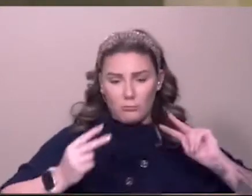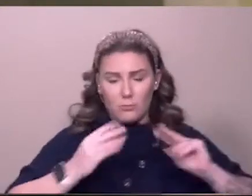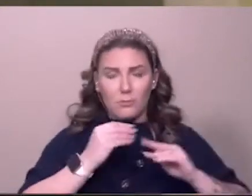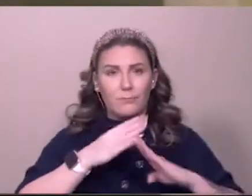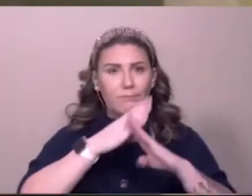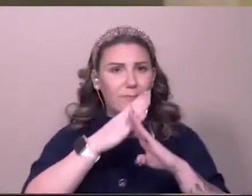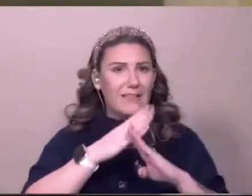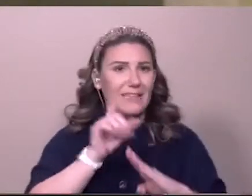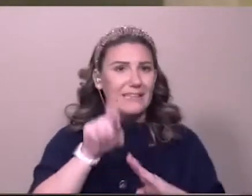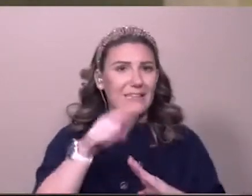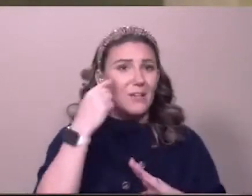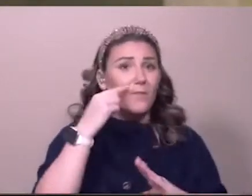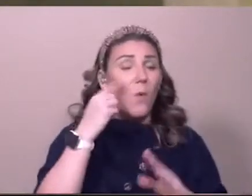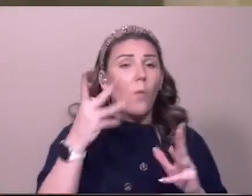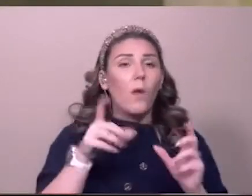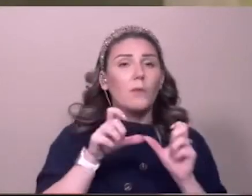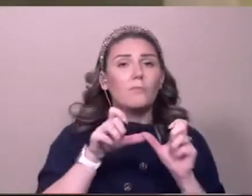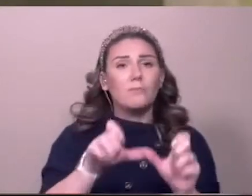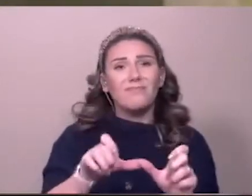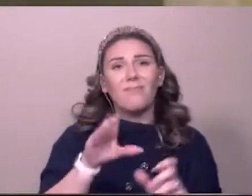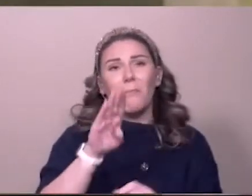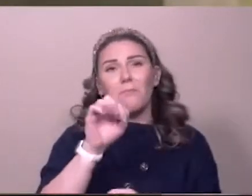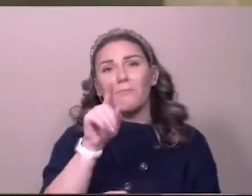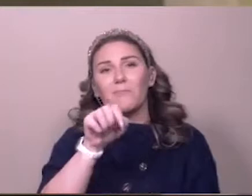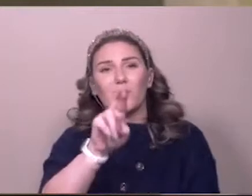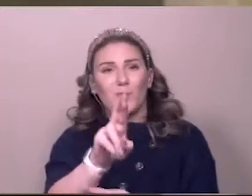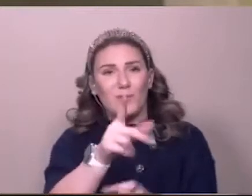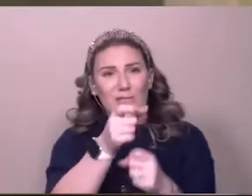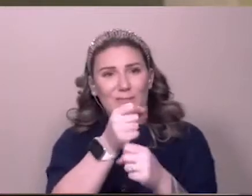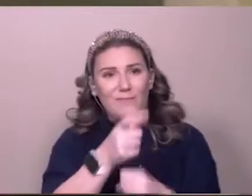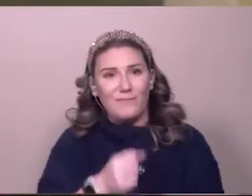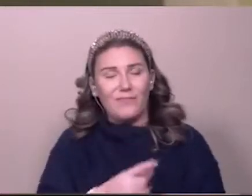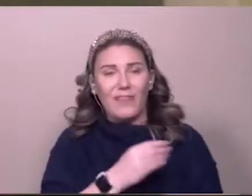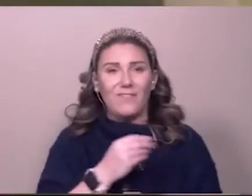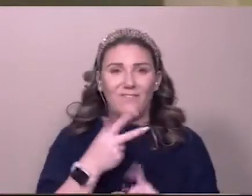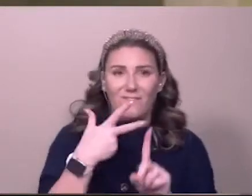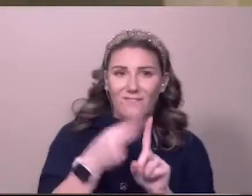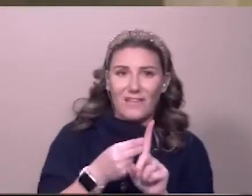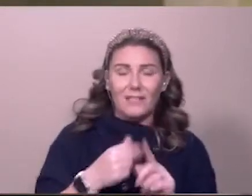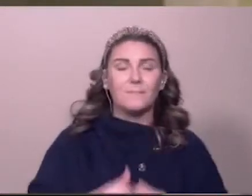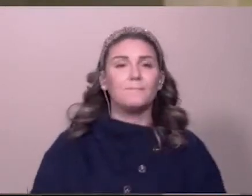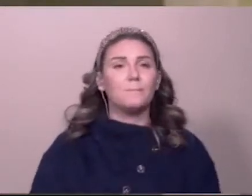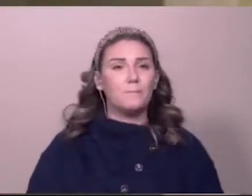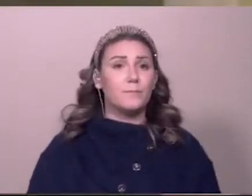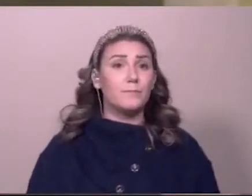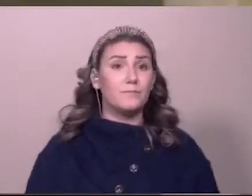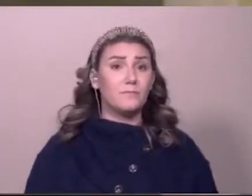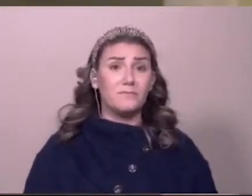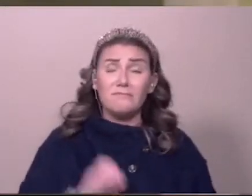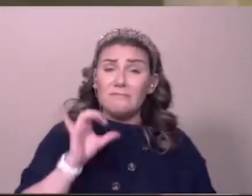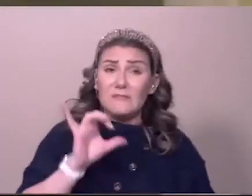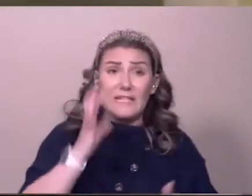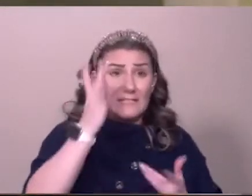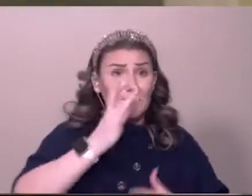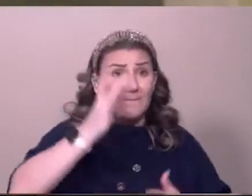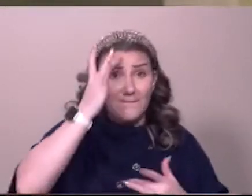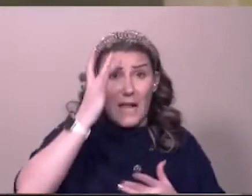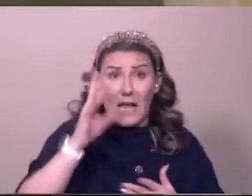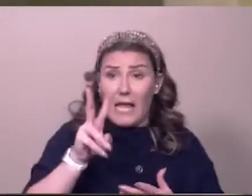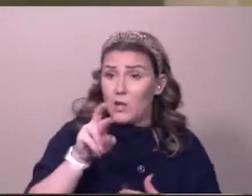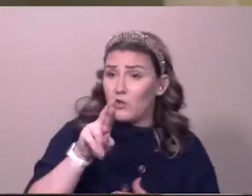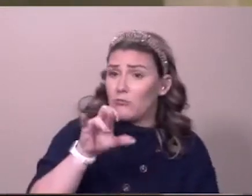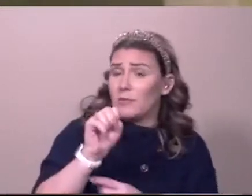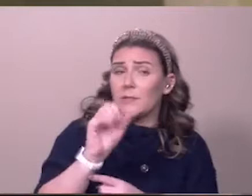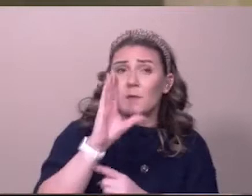has the need for continued boosters and vaccination. It's a virus, and it's going to behave like a